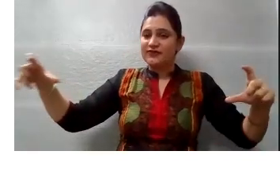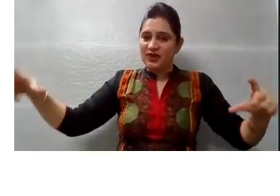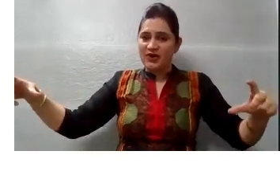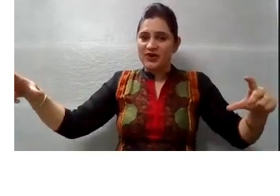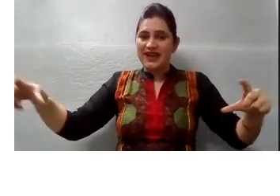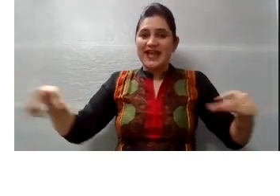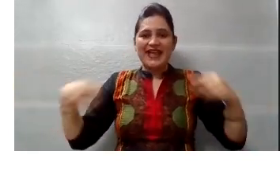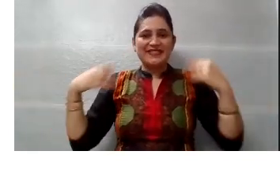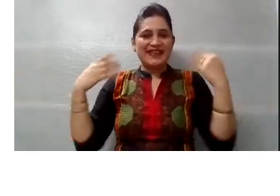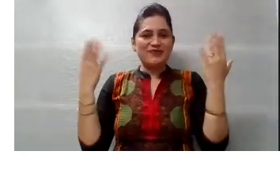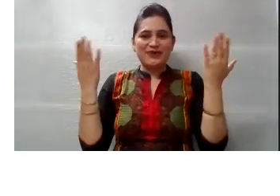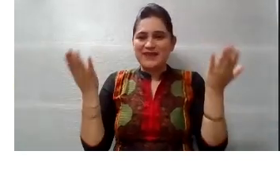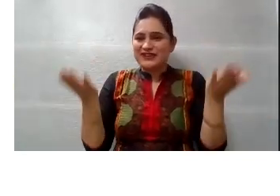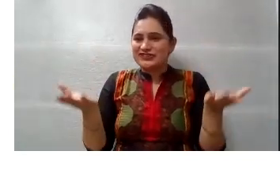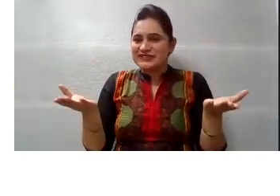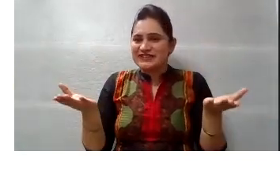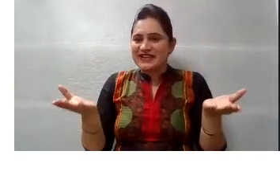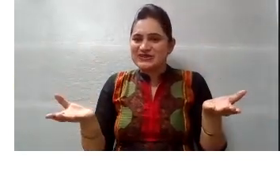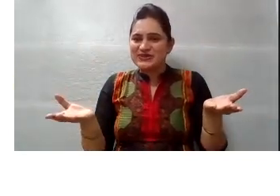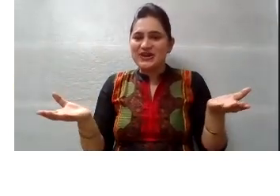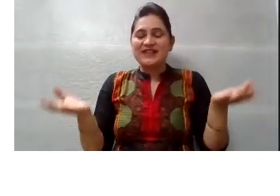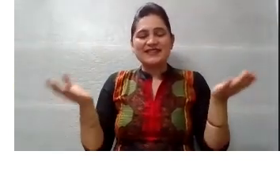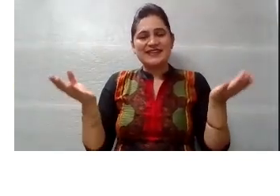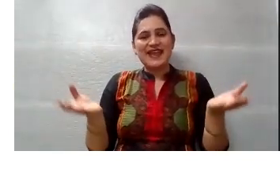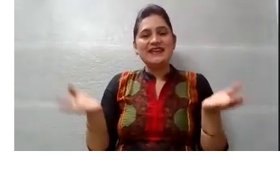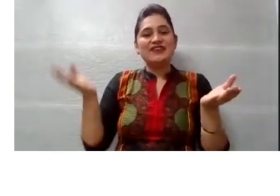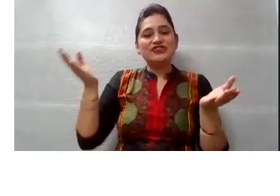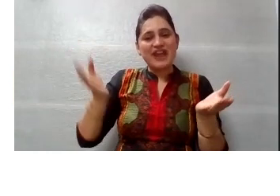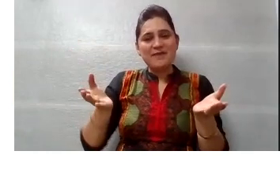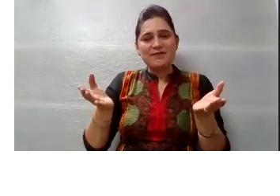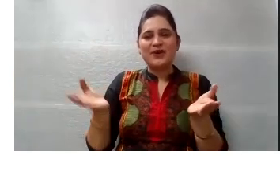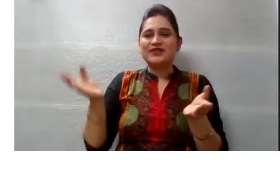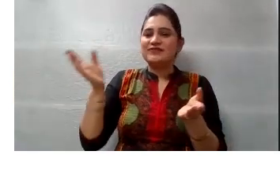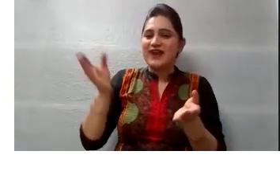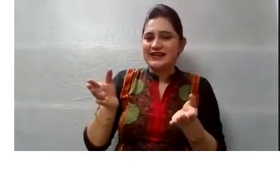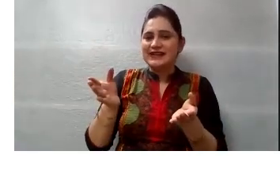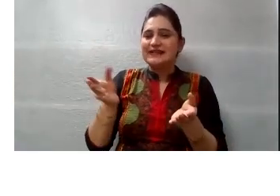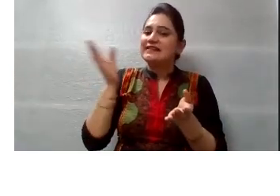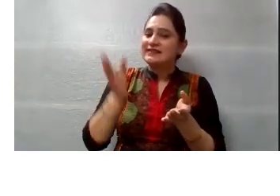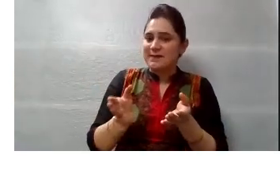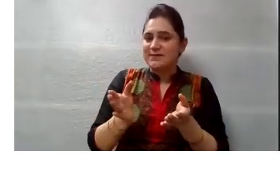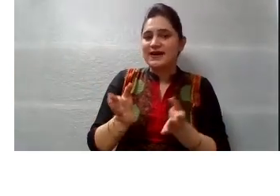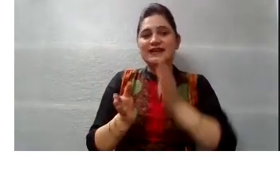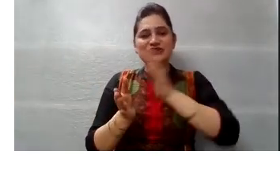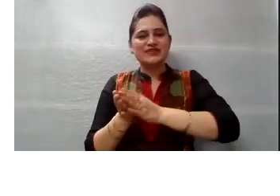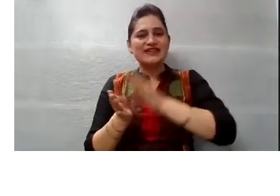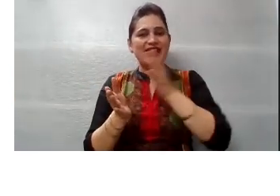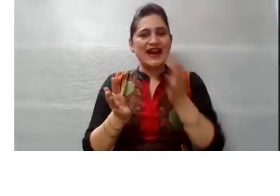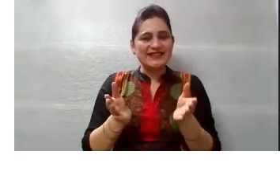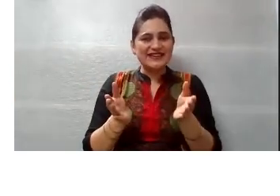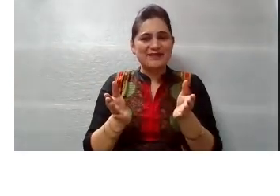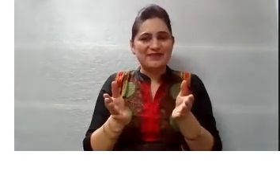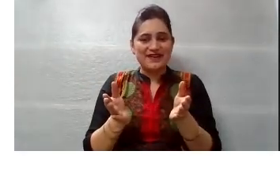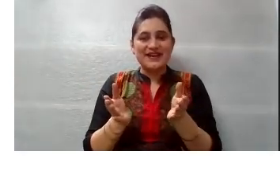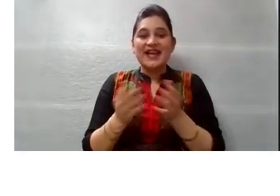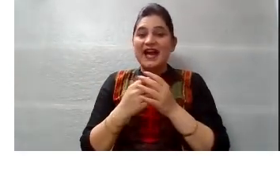it on the floor. And then what my children can do? They can jump on one number to the